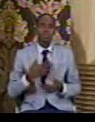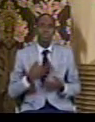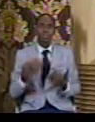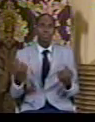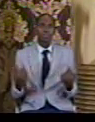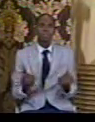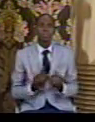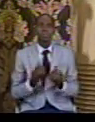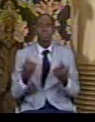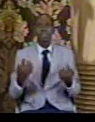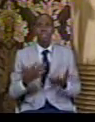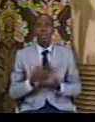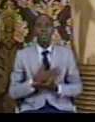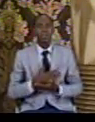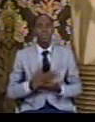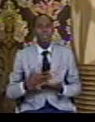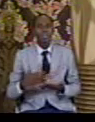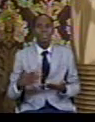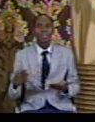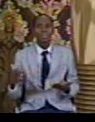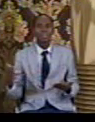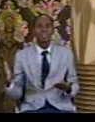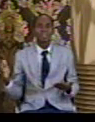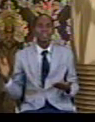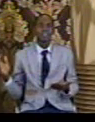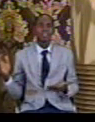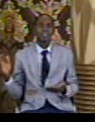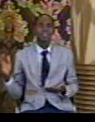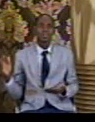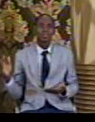away. My sins away.